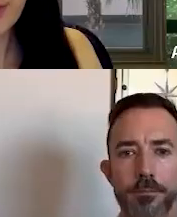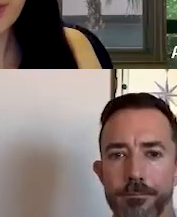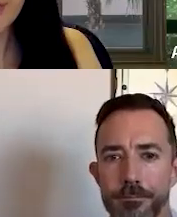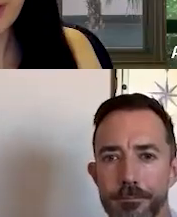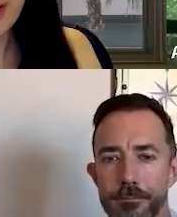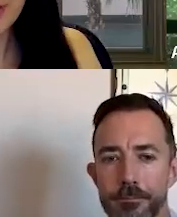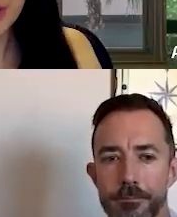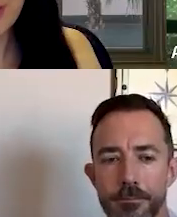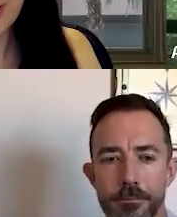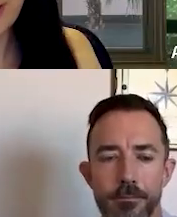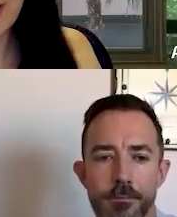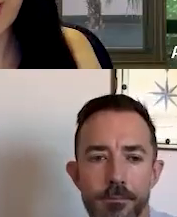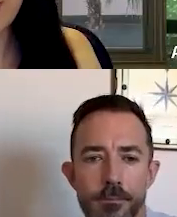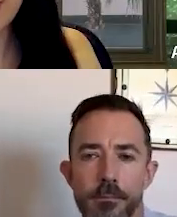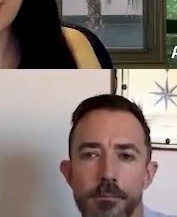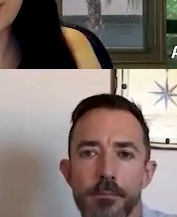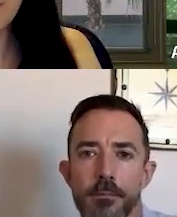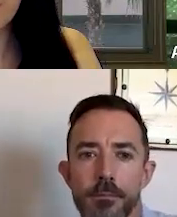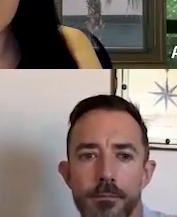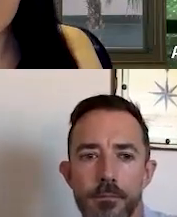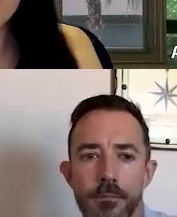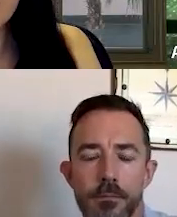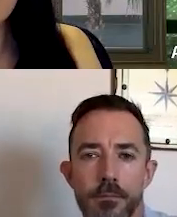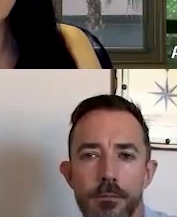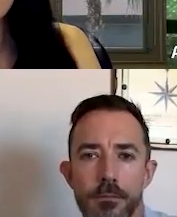Thank you so much for, I think, sharing the